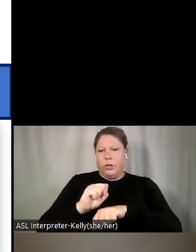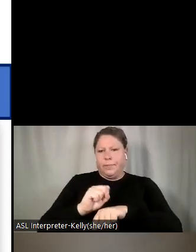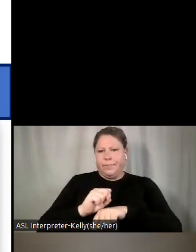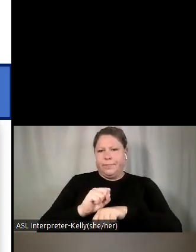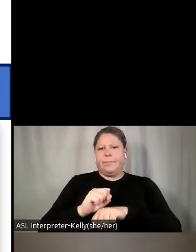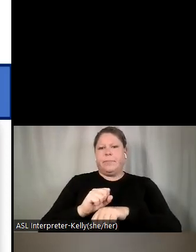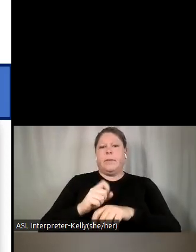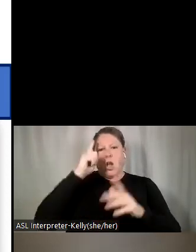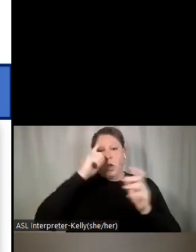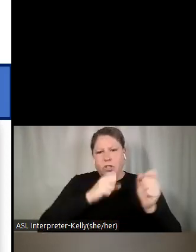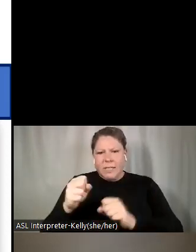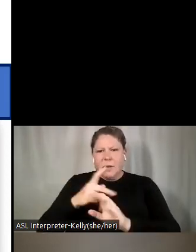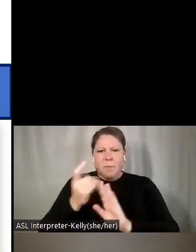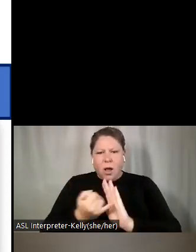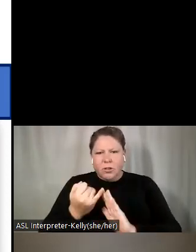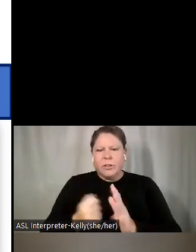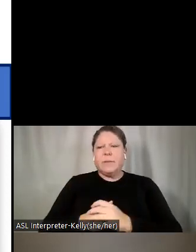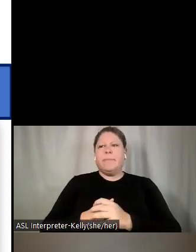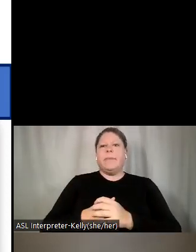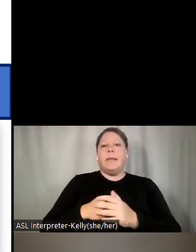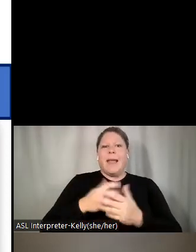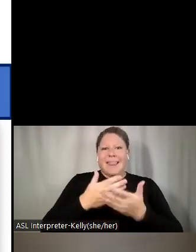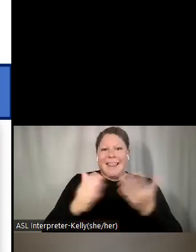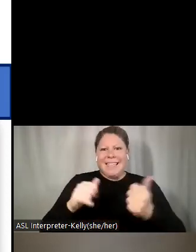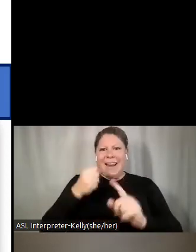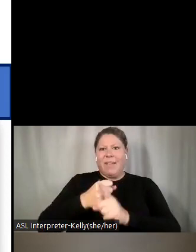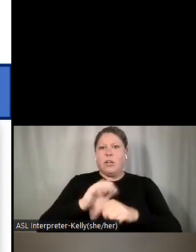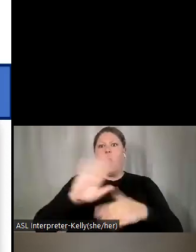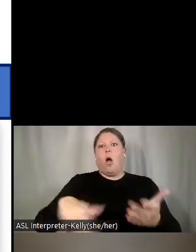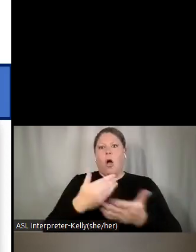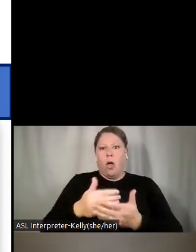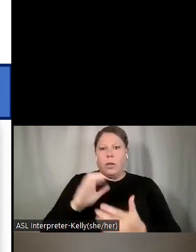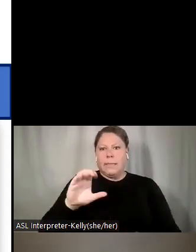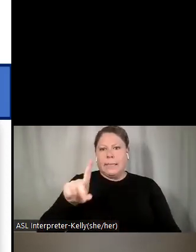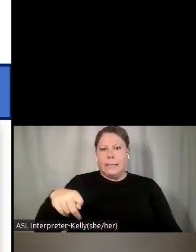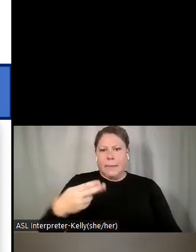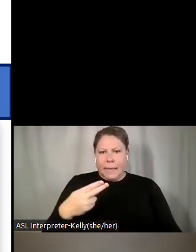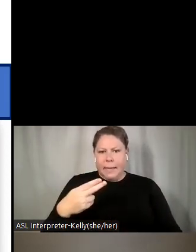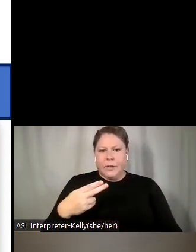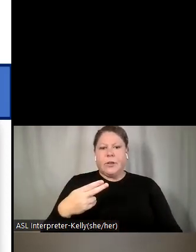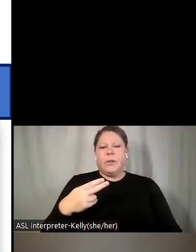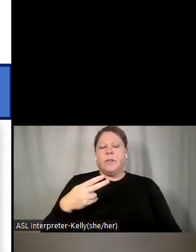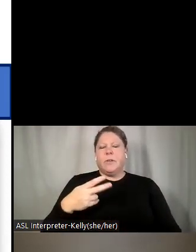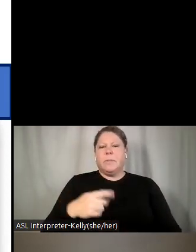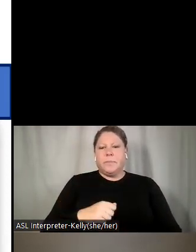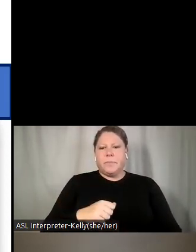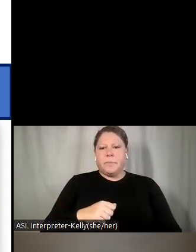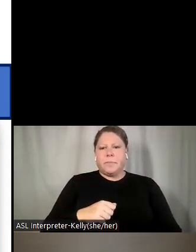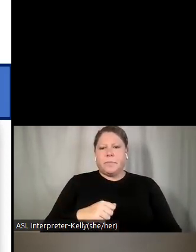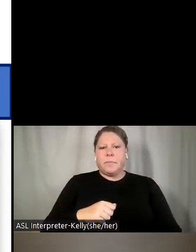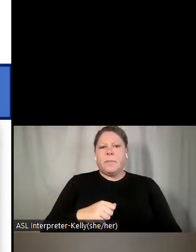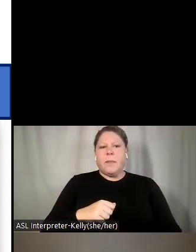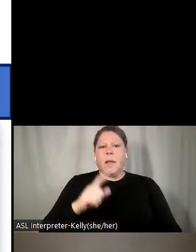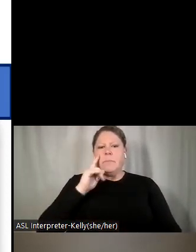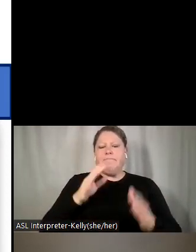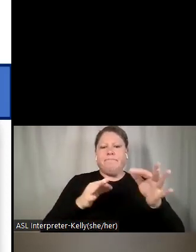vertical value streams that Bonnie just spoke to that are occurring across CDPH. And we're going to call out how we're